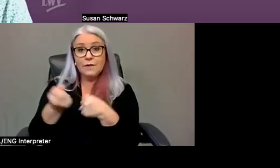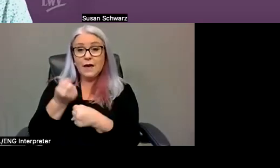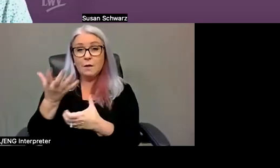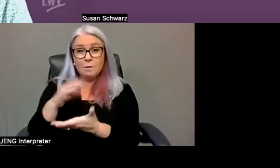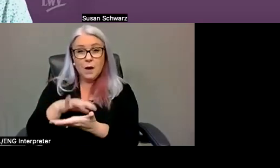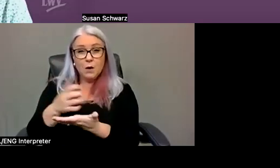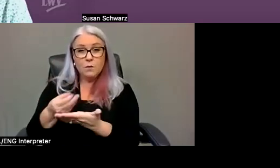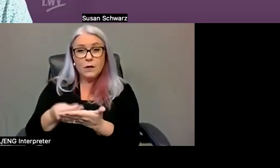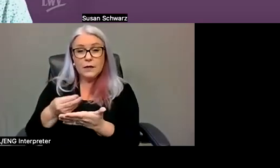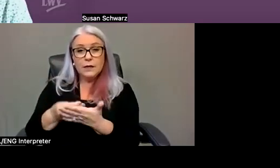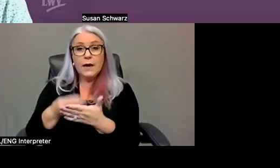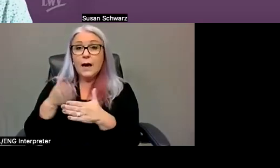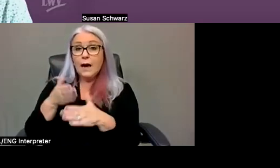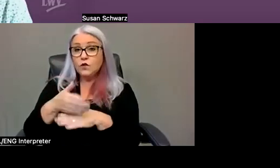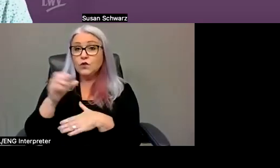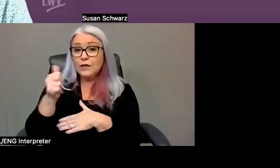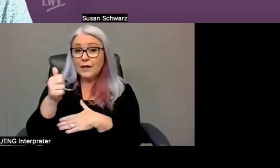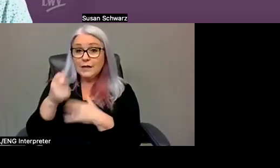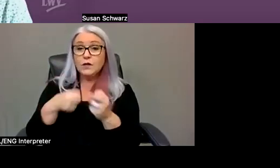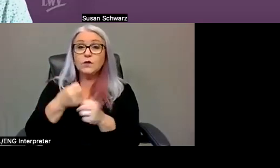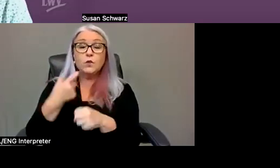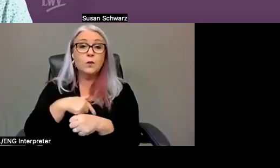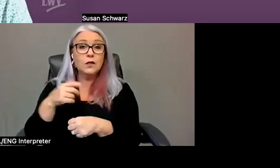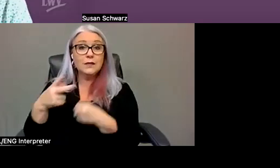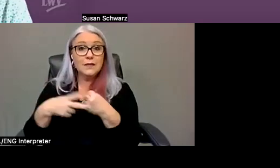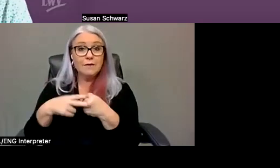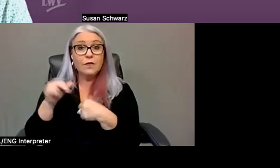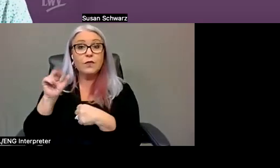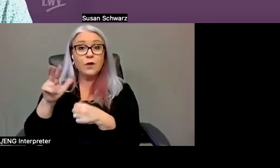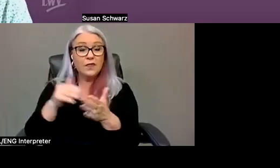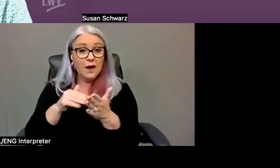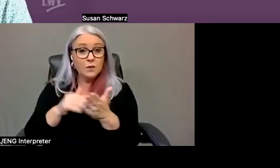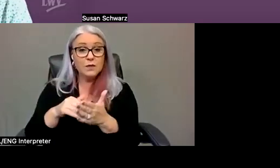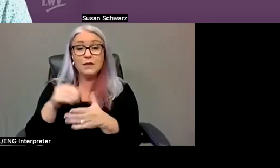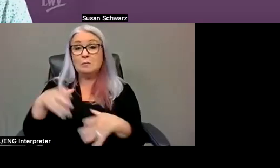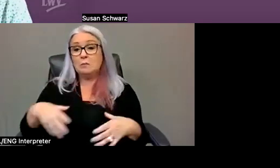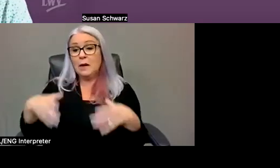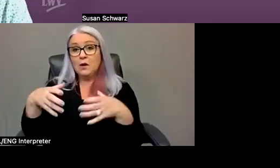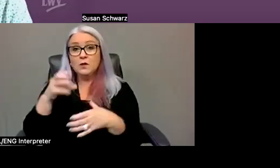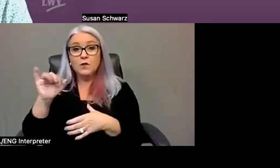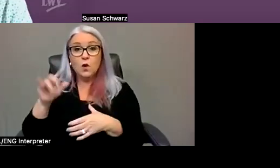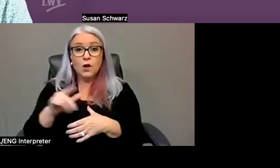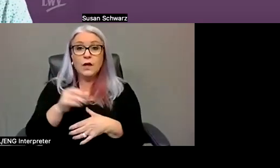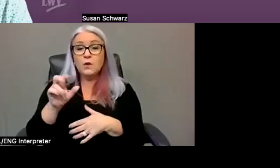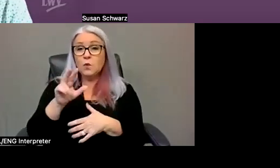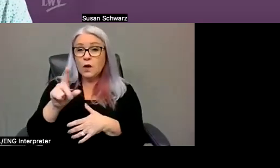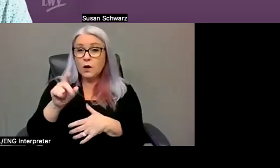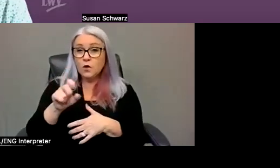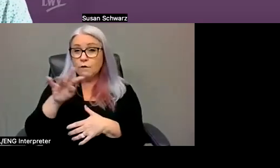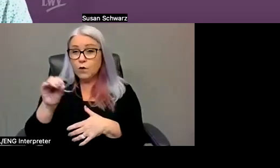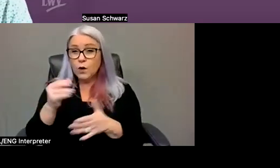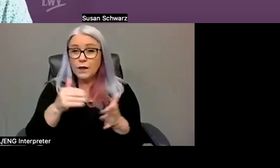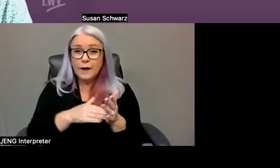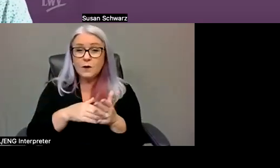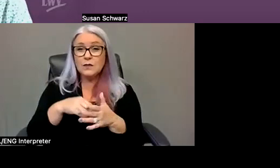after 10 years, going to save 3,000 barrels of oil and 140,000 gallons of gas. So with